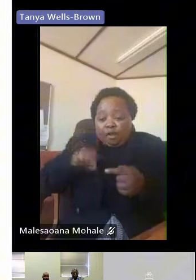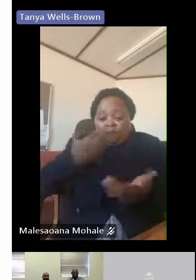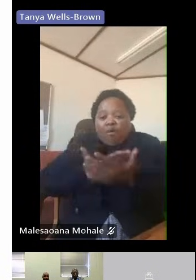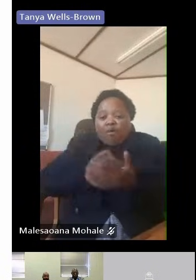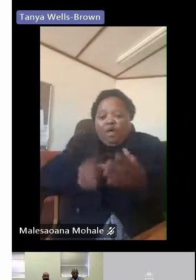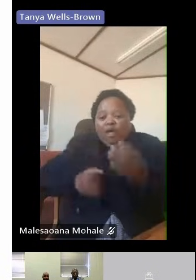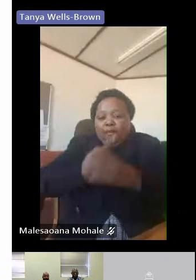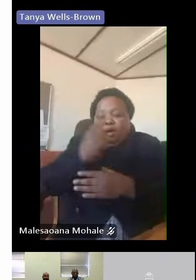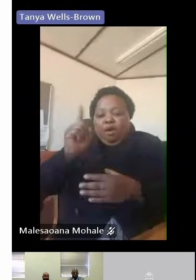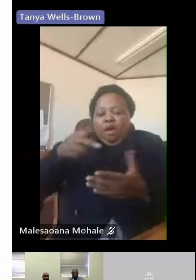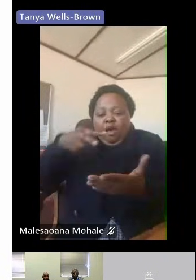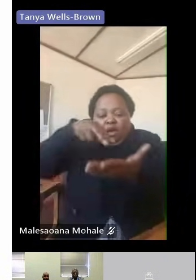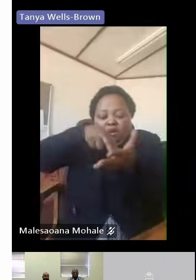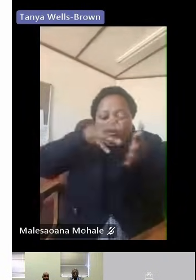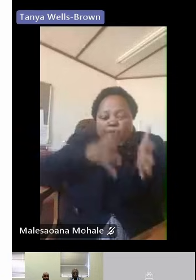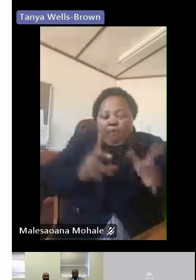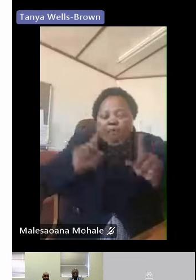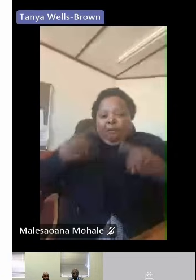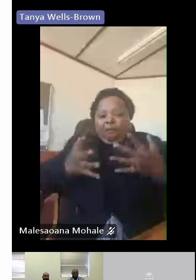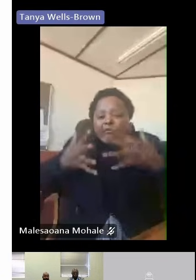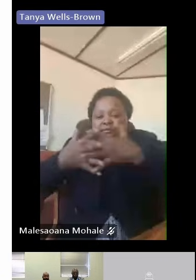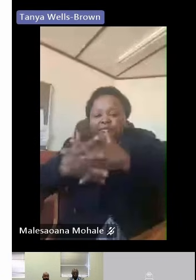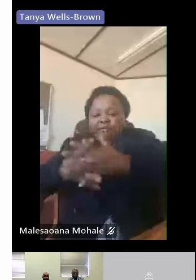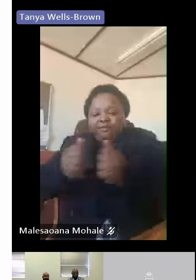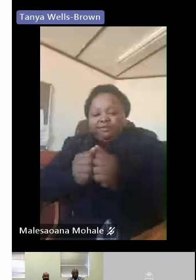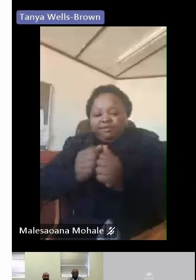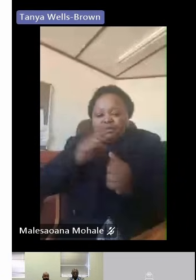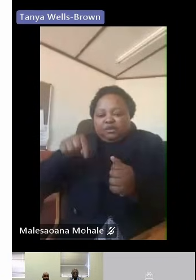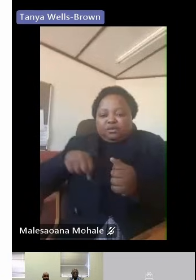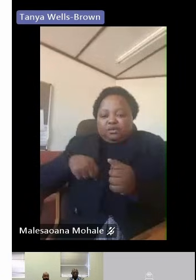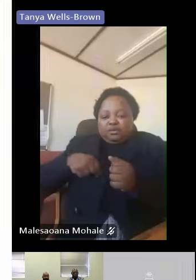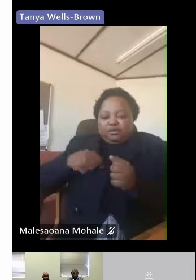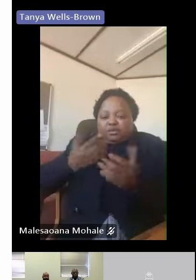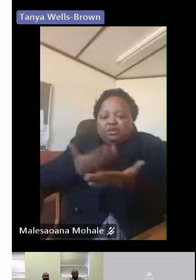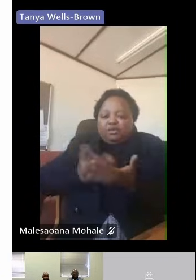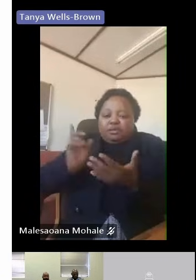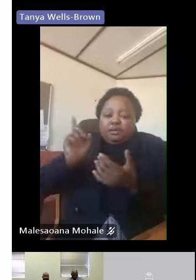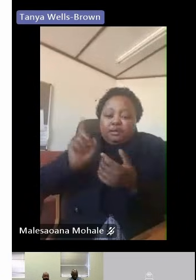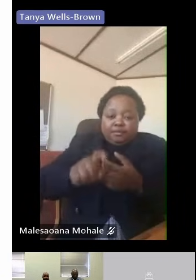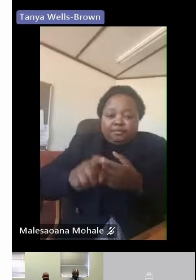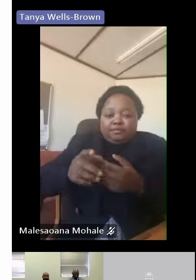come together to do an analysis of the data that's coming in.